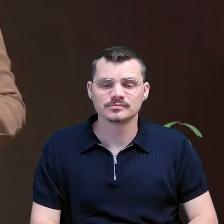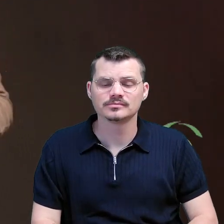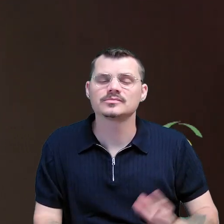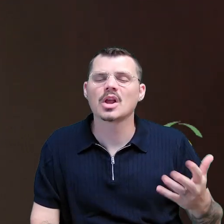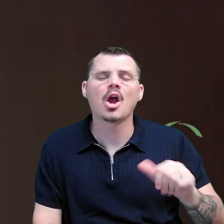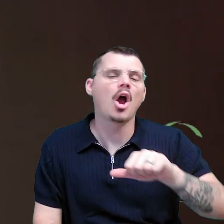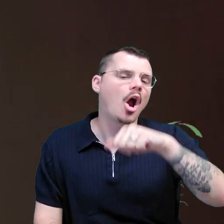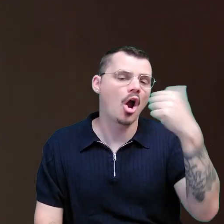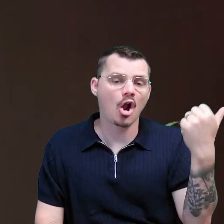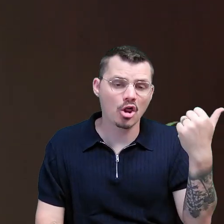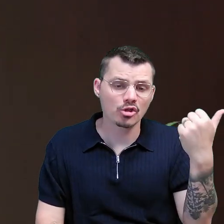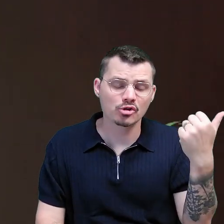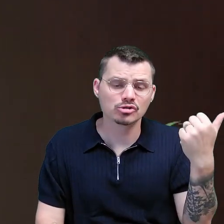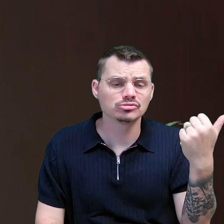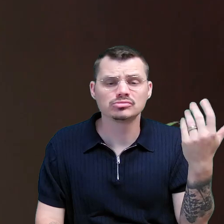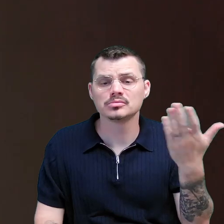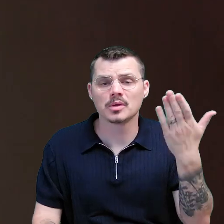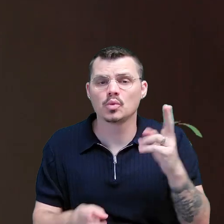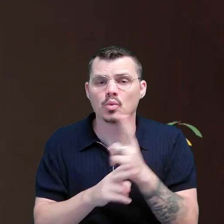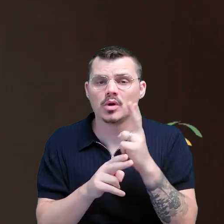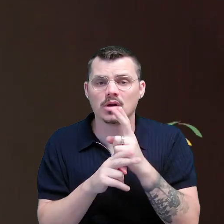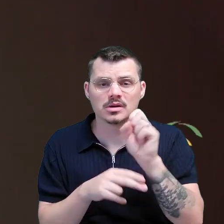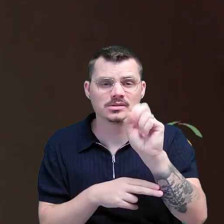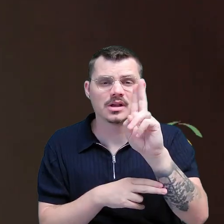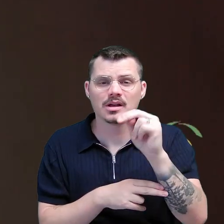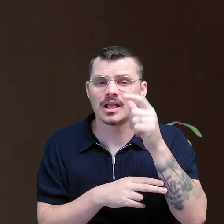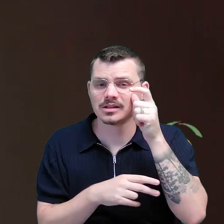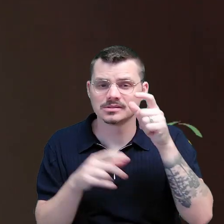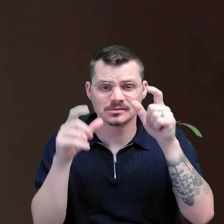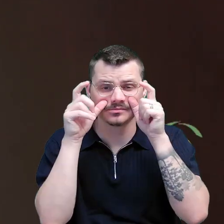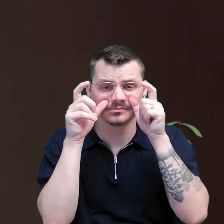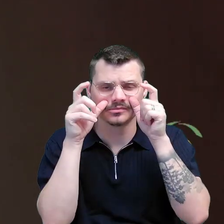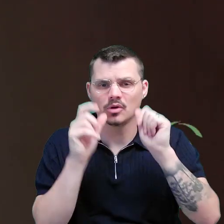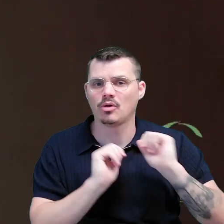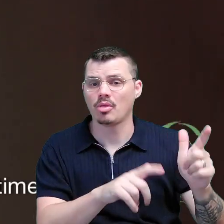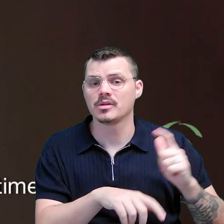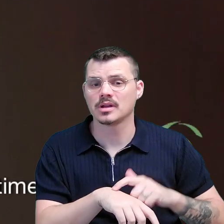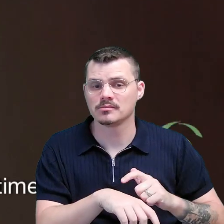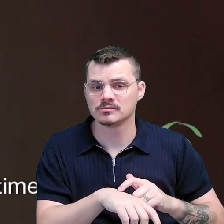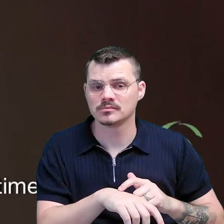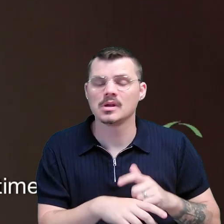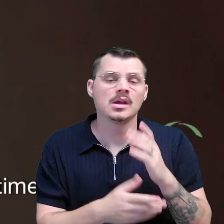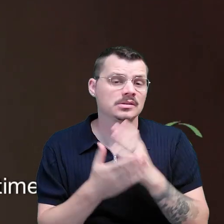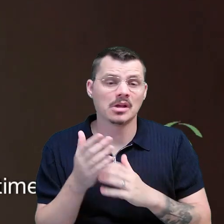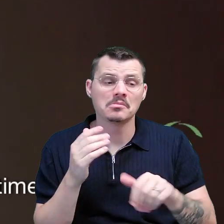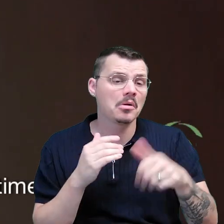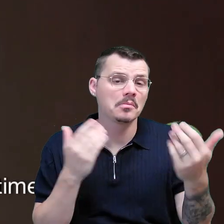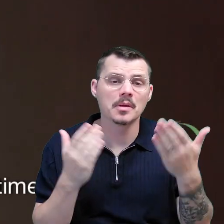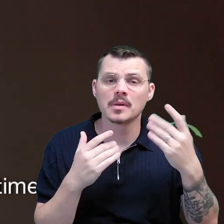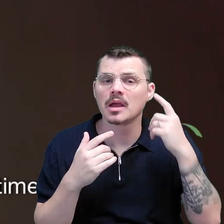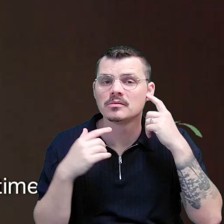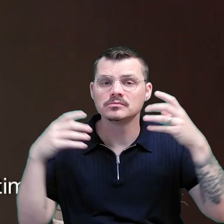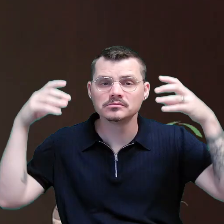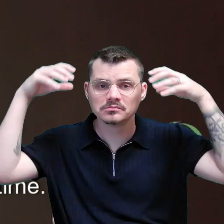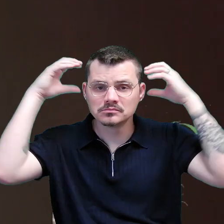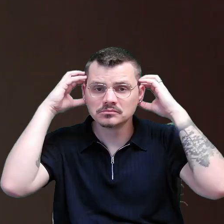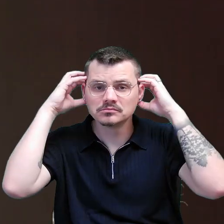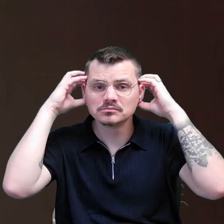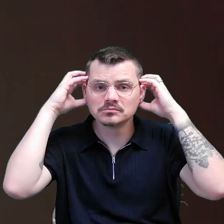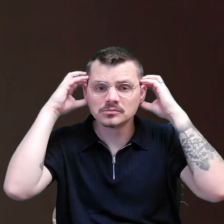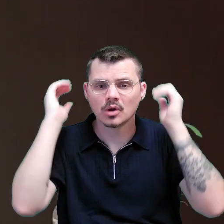Other people will wear sunglasses all the time. Other people will have headphones all the